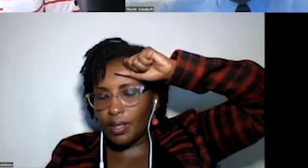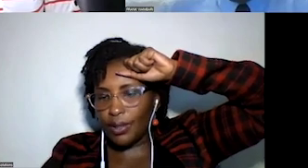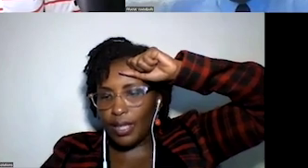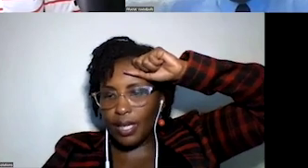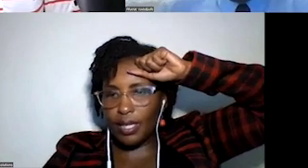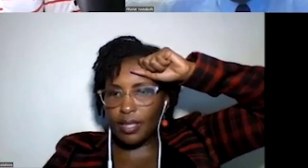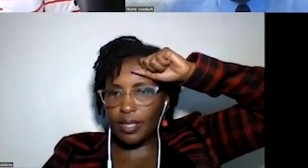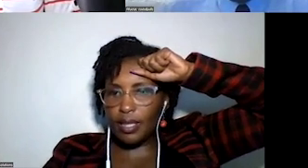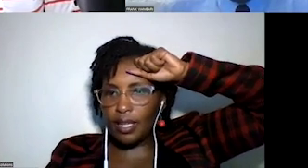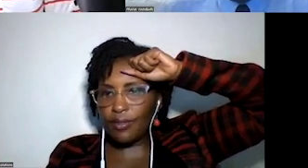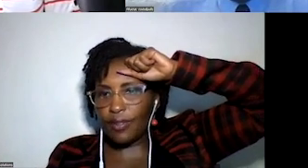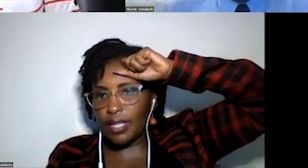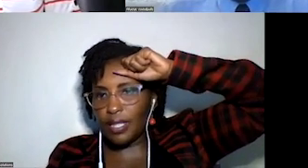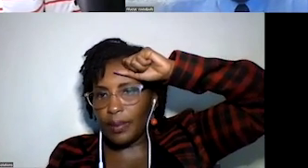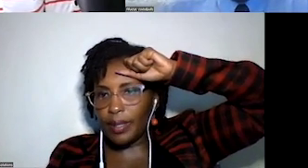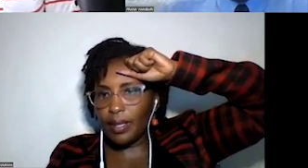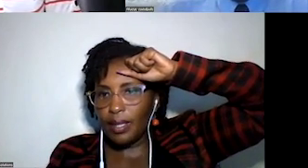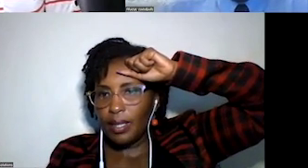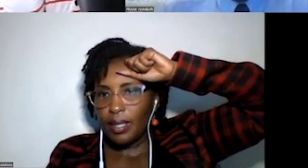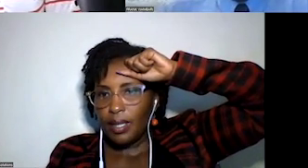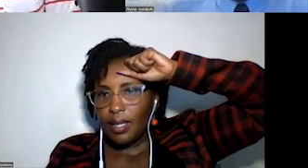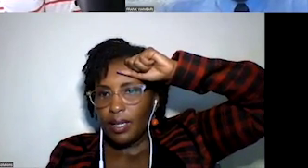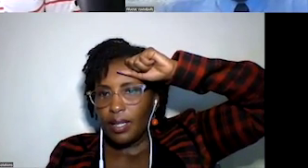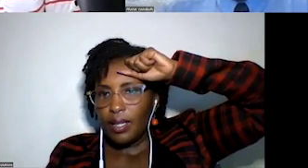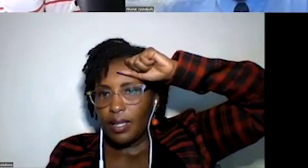paste. Sorry, guys. There is Frank's email.